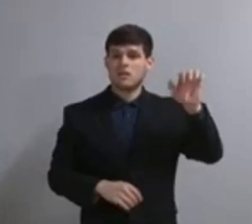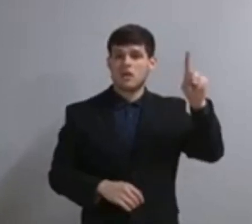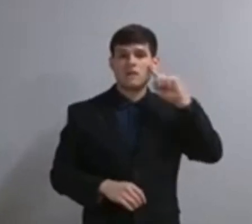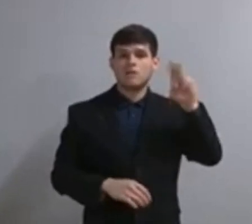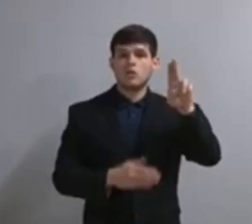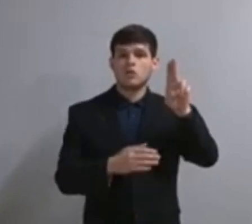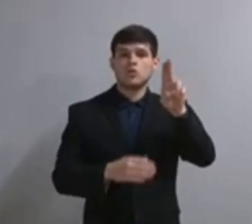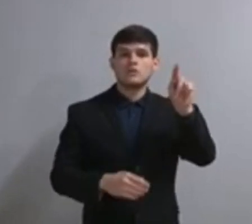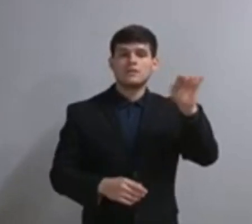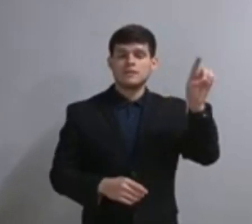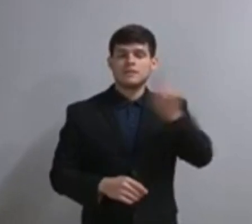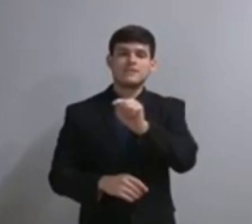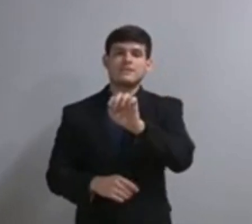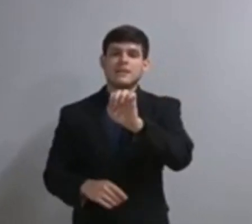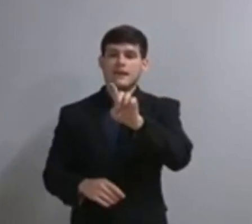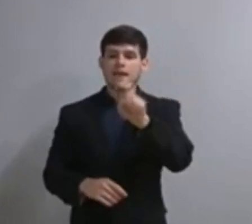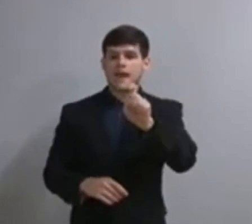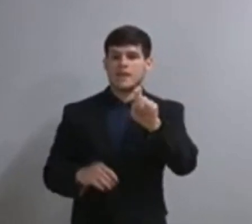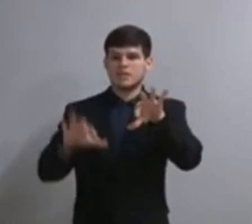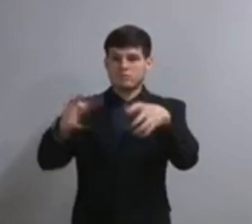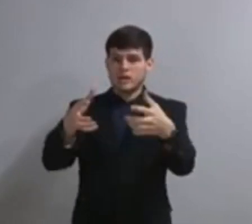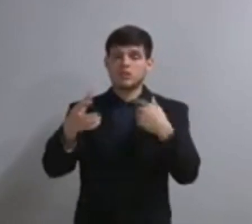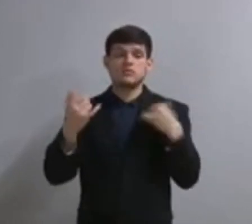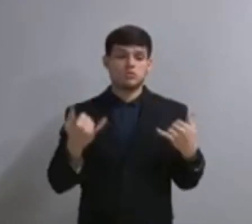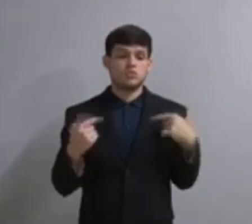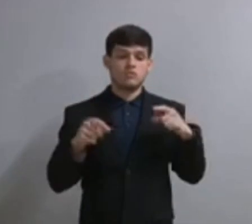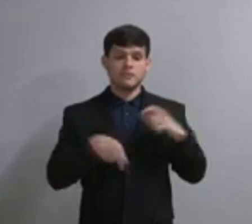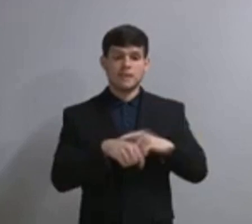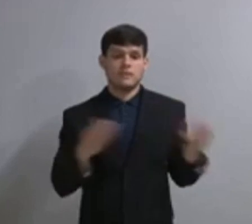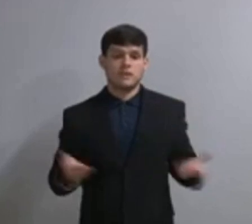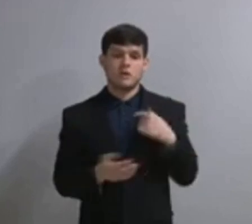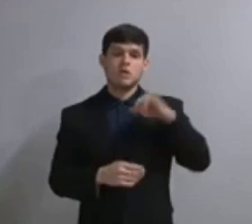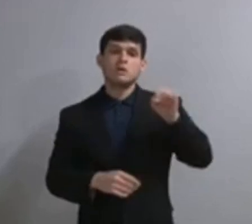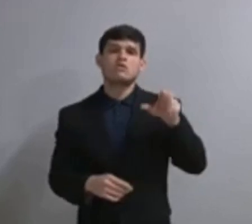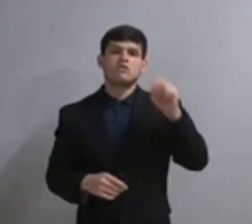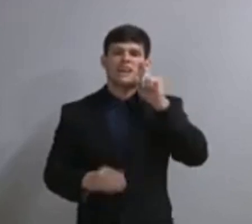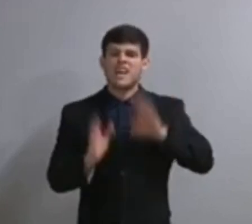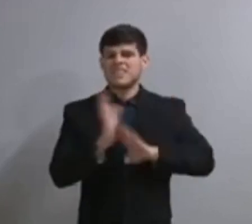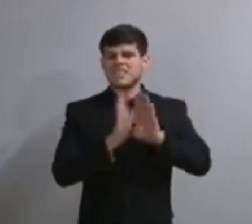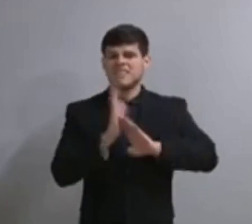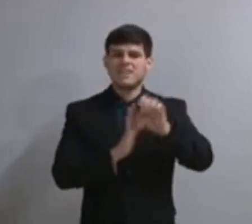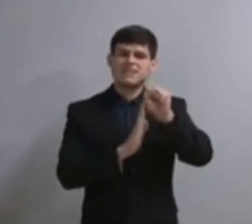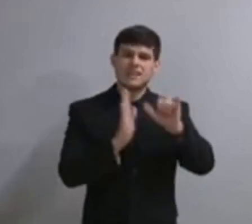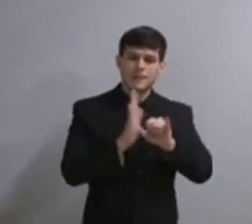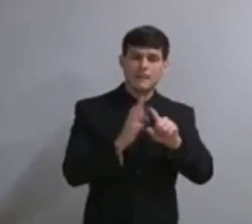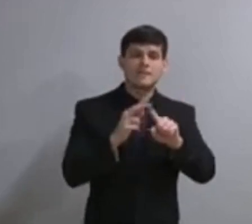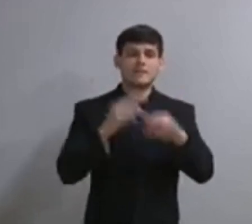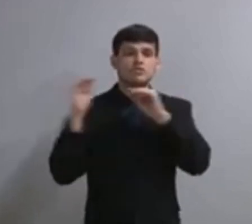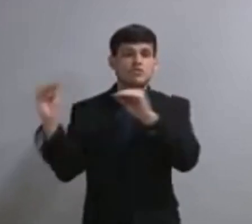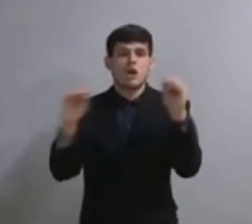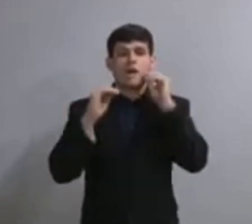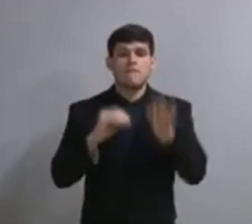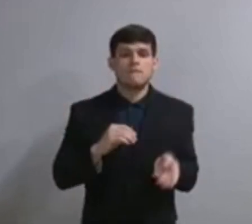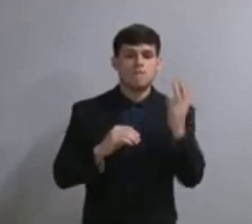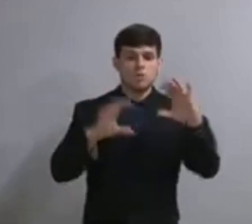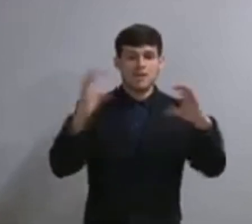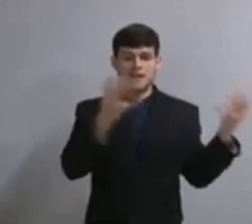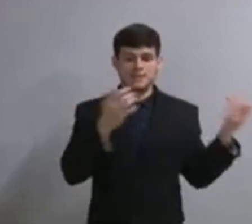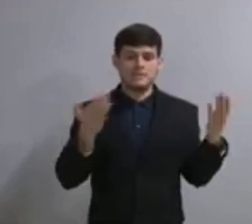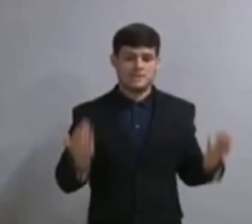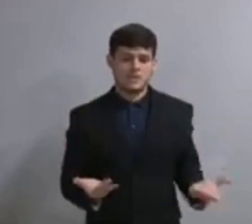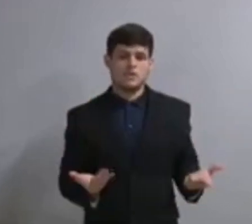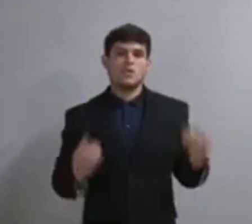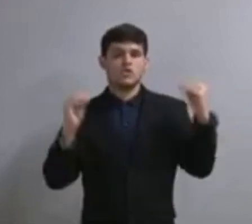UTD TEDx branch. Throughout his time at UTD, John has designed syllabi and taught 4 classes as the instructor of